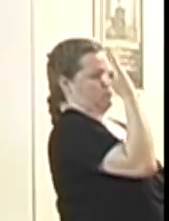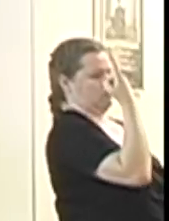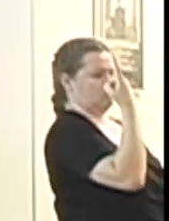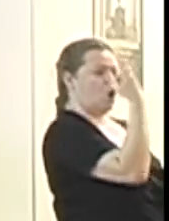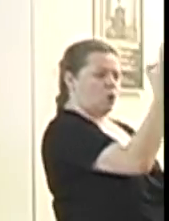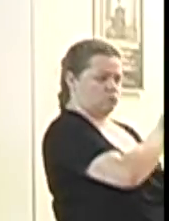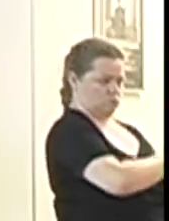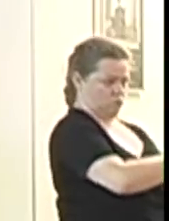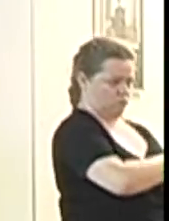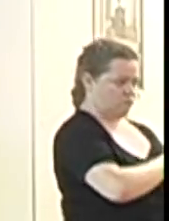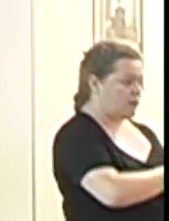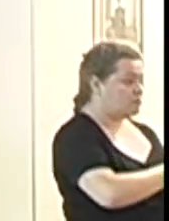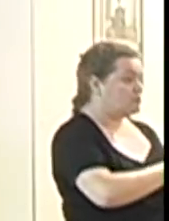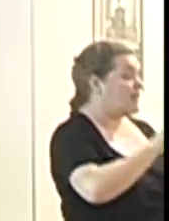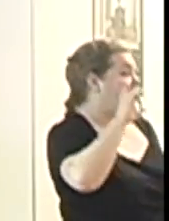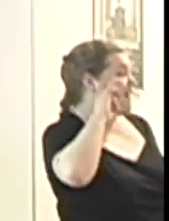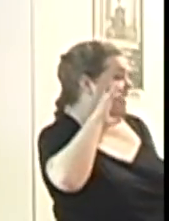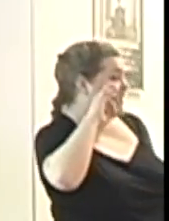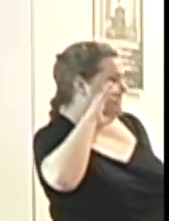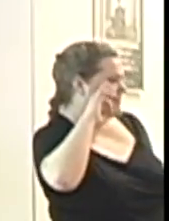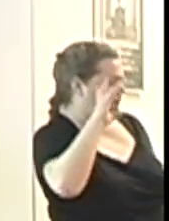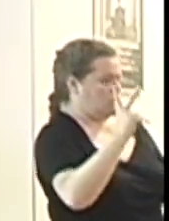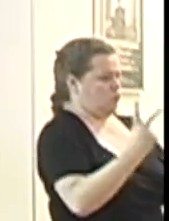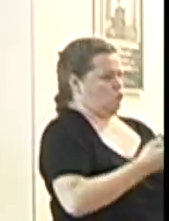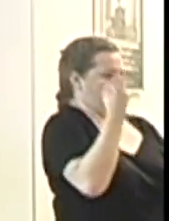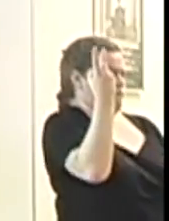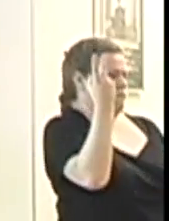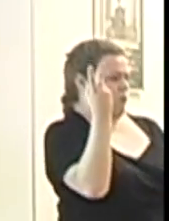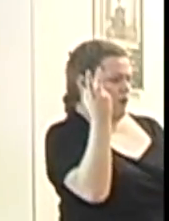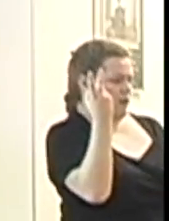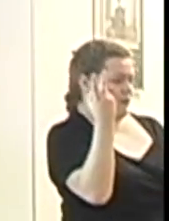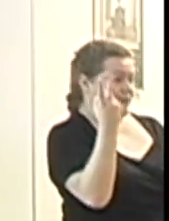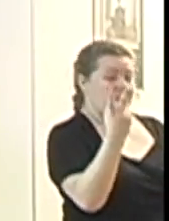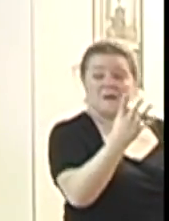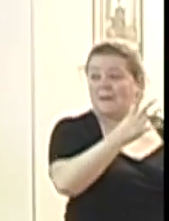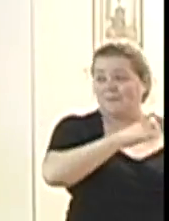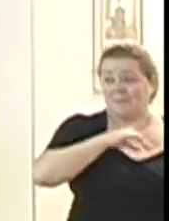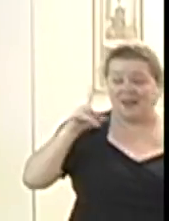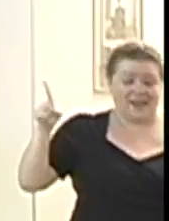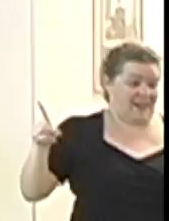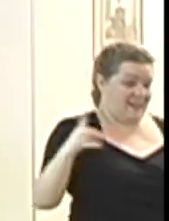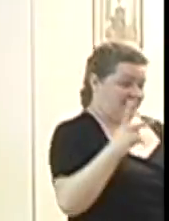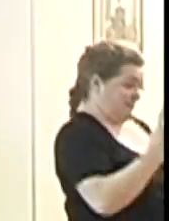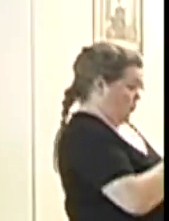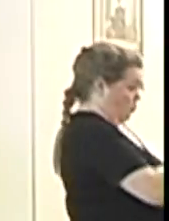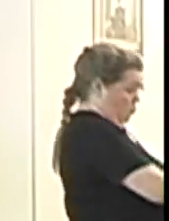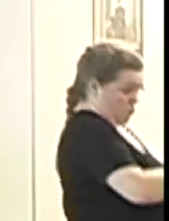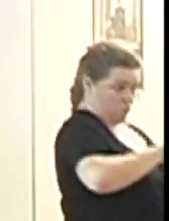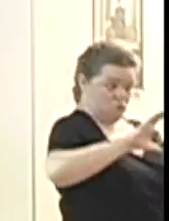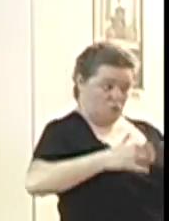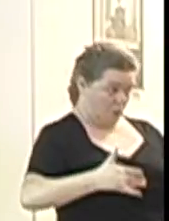For hearing children, the most prevalent had 2 cycles, but for both groups,